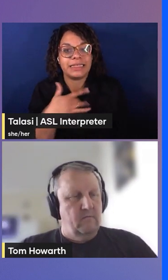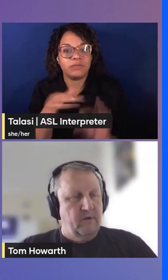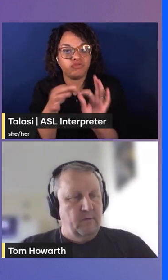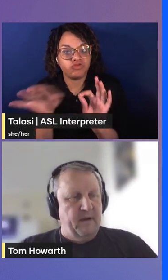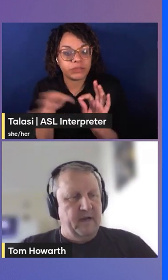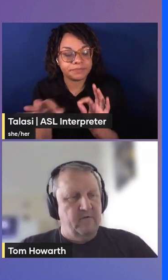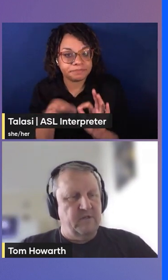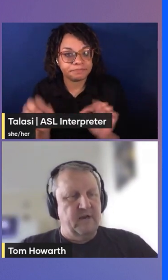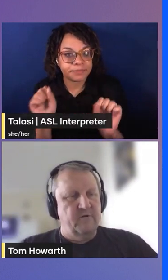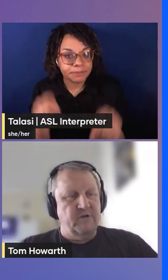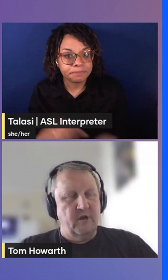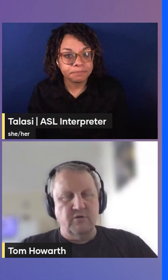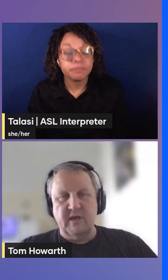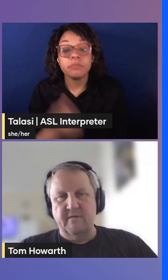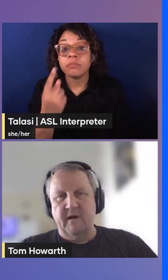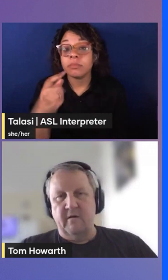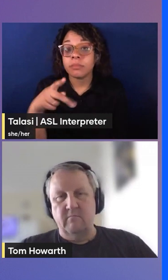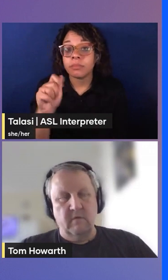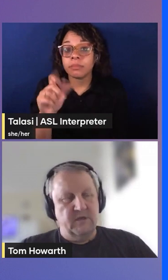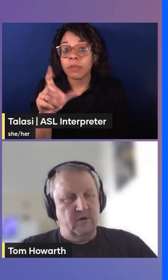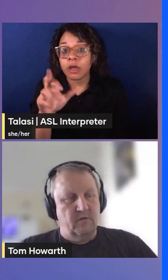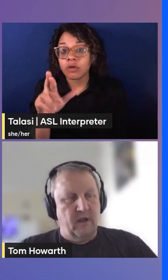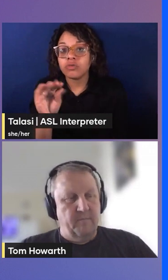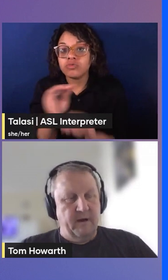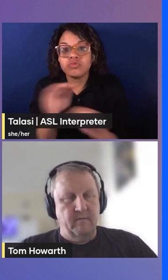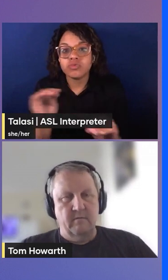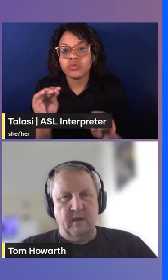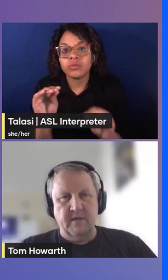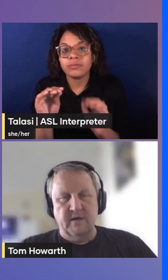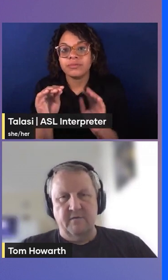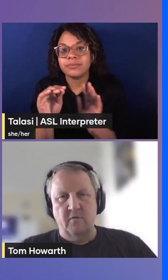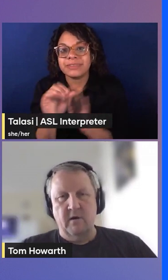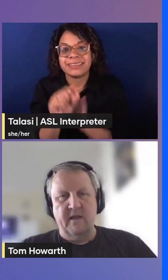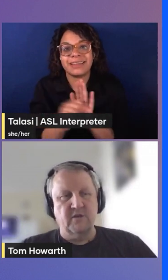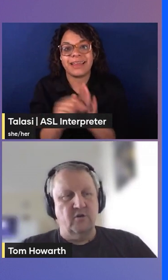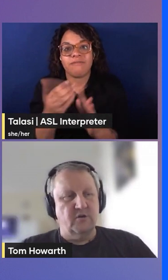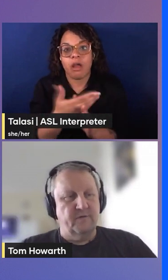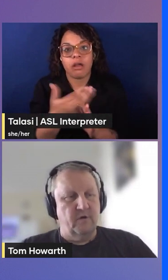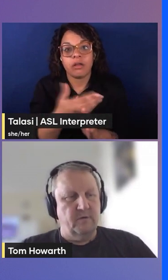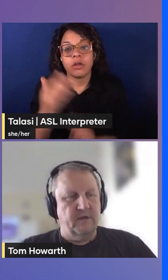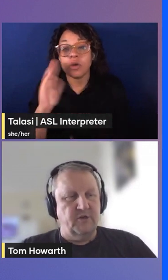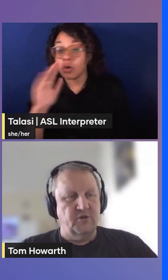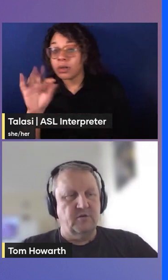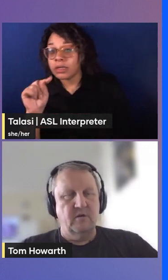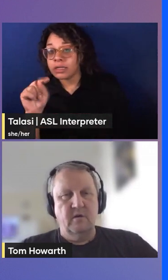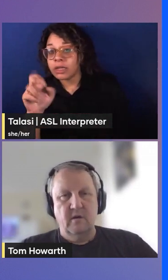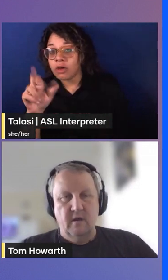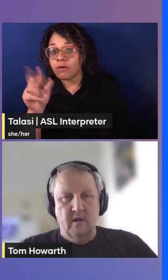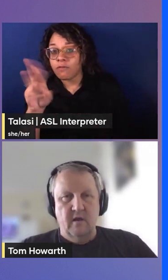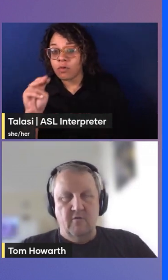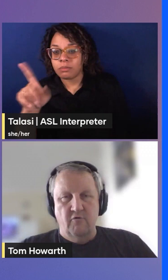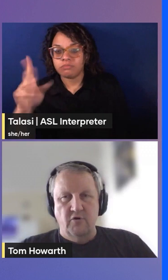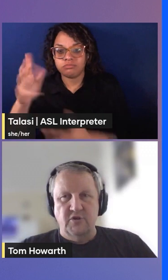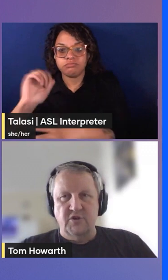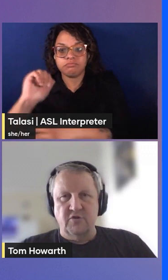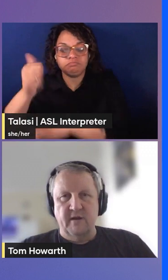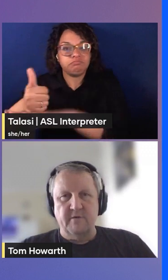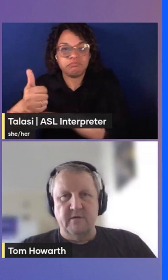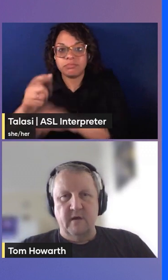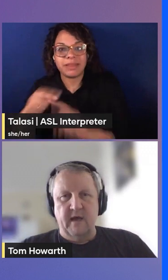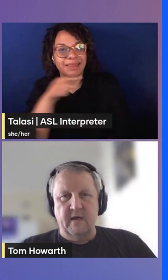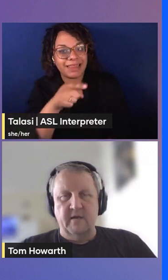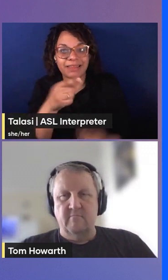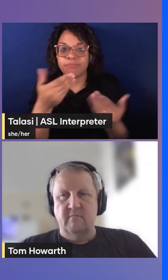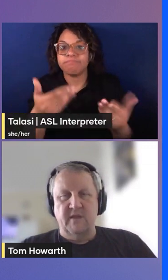Now, the thing with Packer is there is no state file. It's not like Terraform where that's confirmed. It just runs a